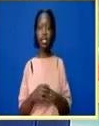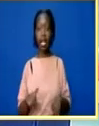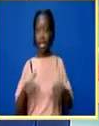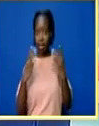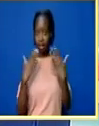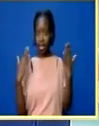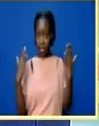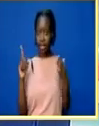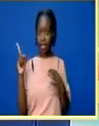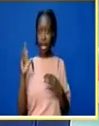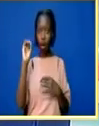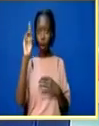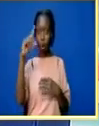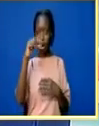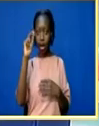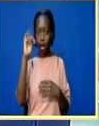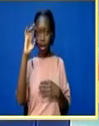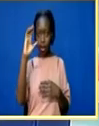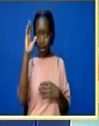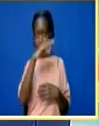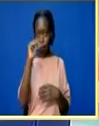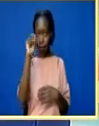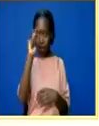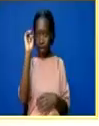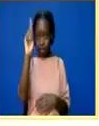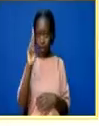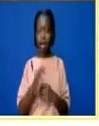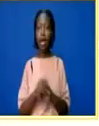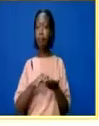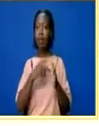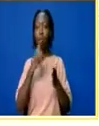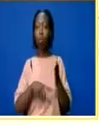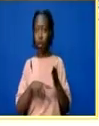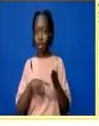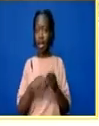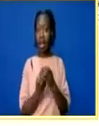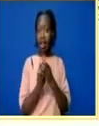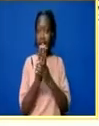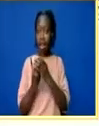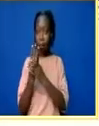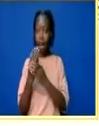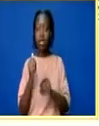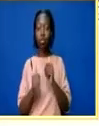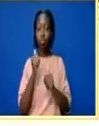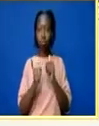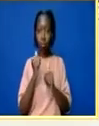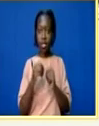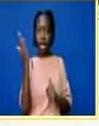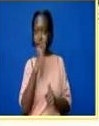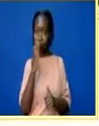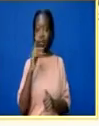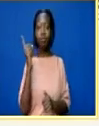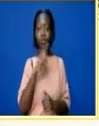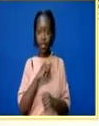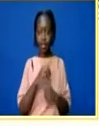matter is made up of dead plants. We have plants. The plant remains. Mm-hmm. Let's say, for example,